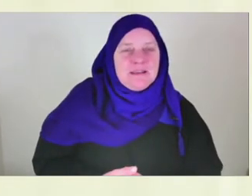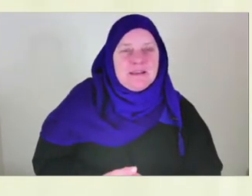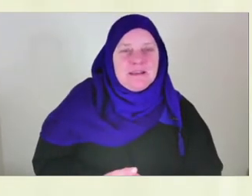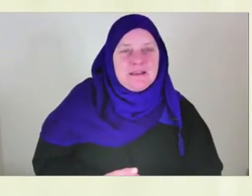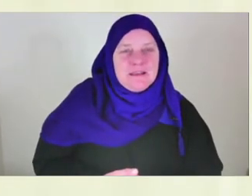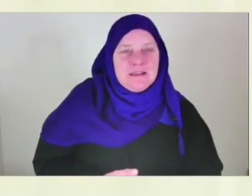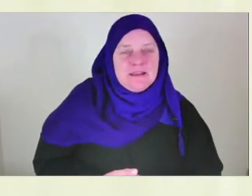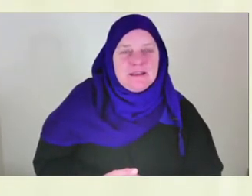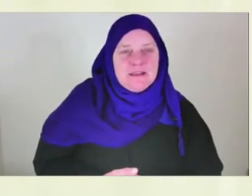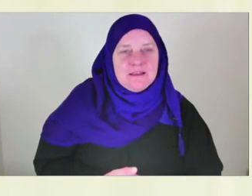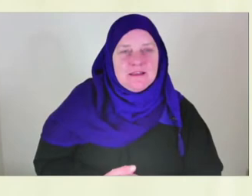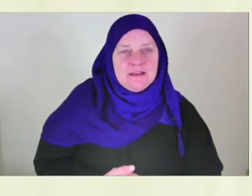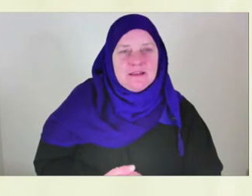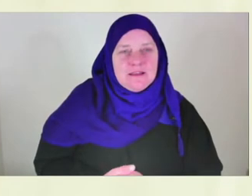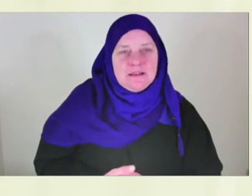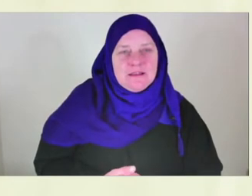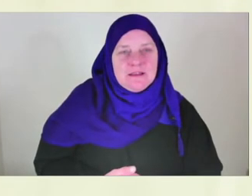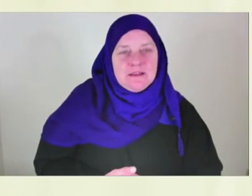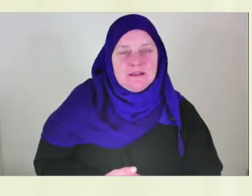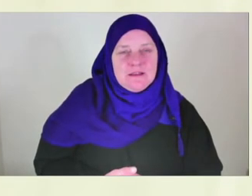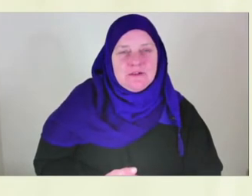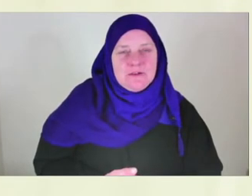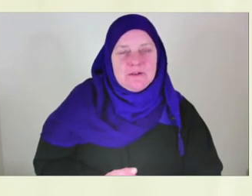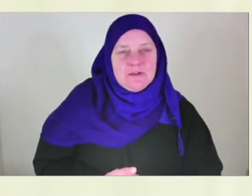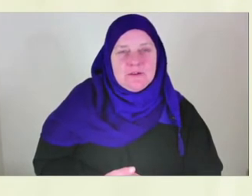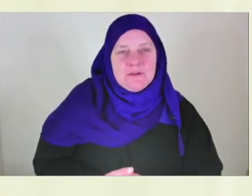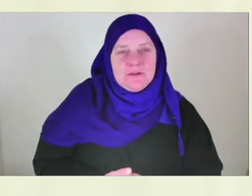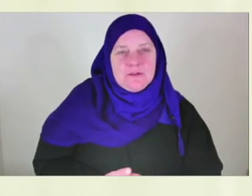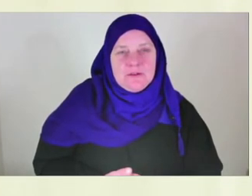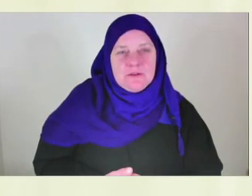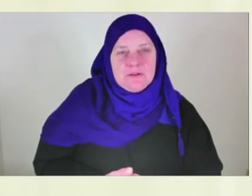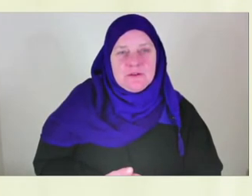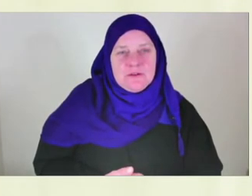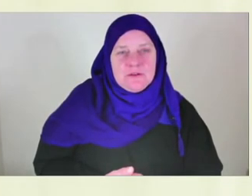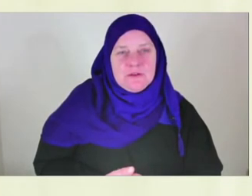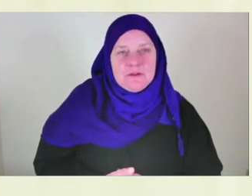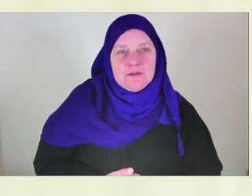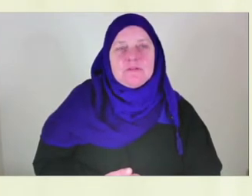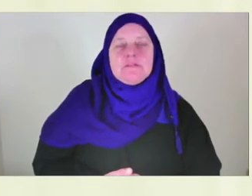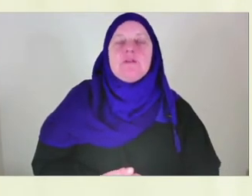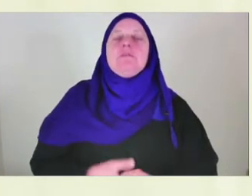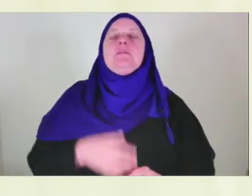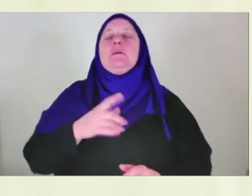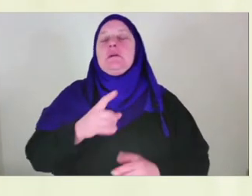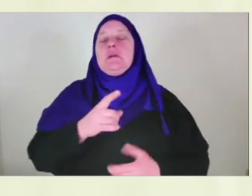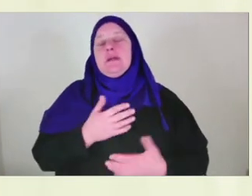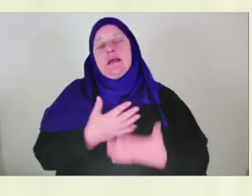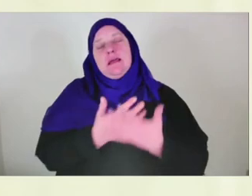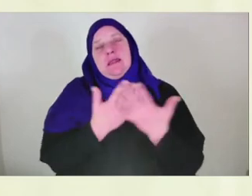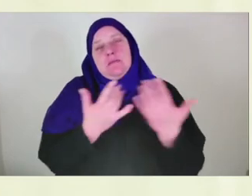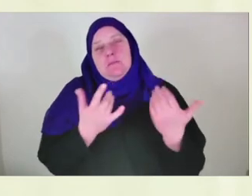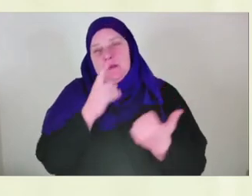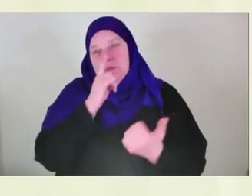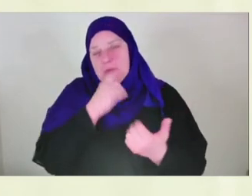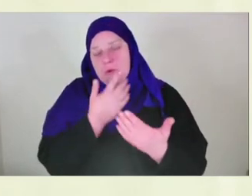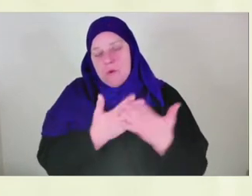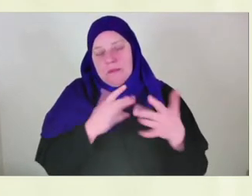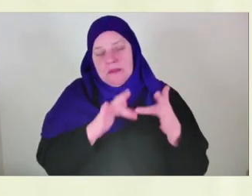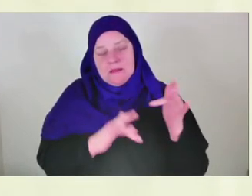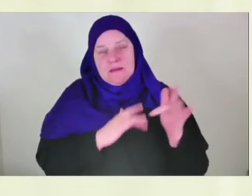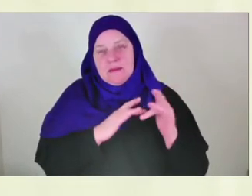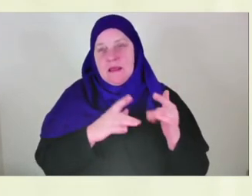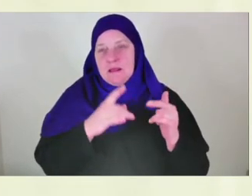get assistance from people that like to give their own opinions. Yep. And when these people give their